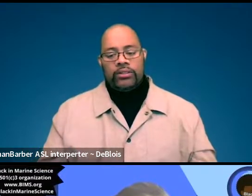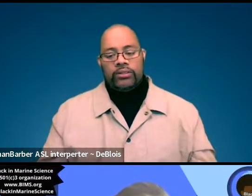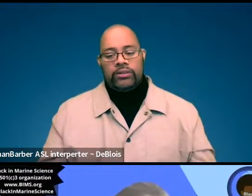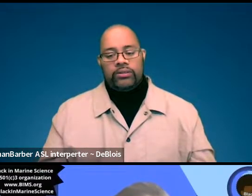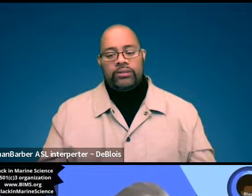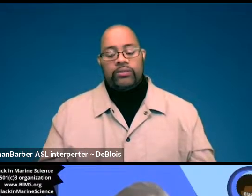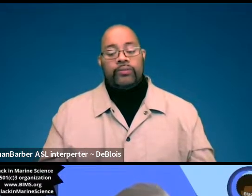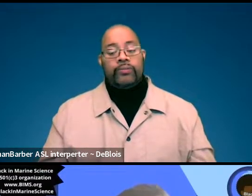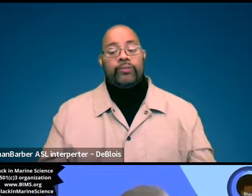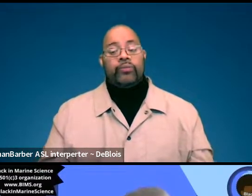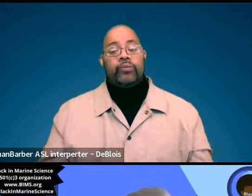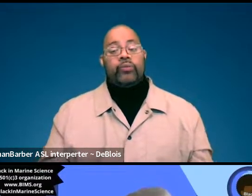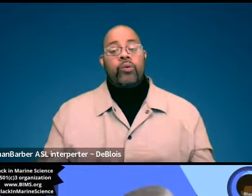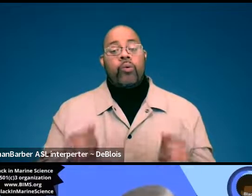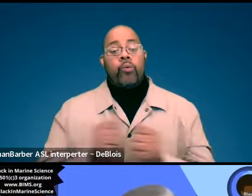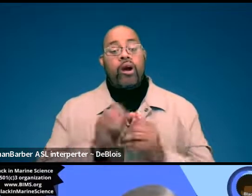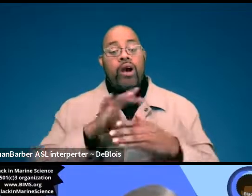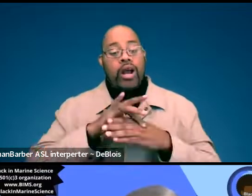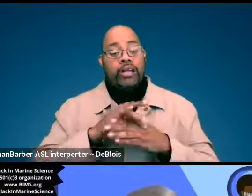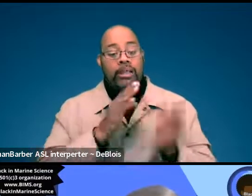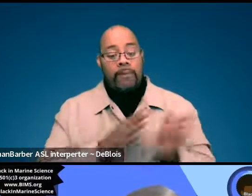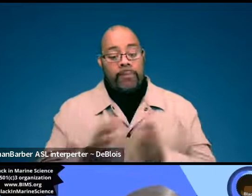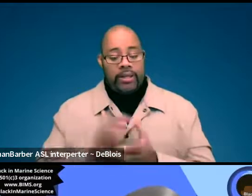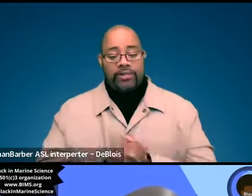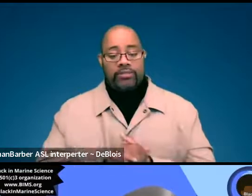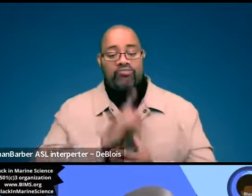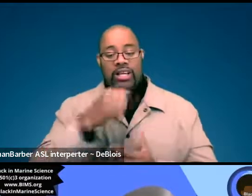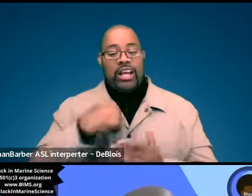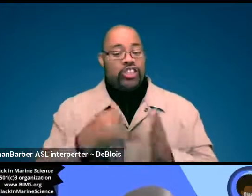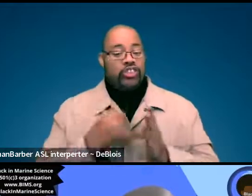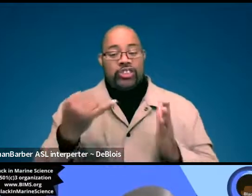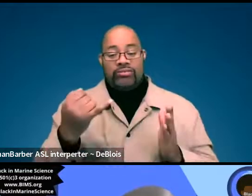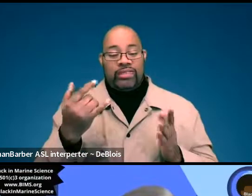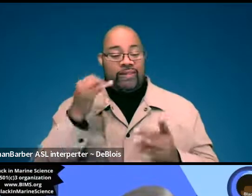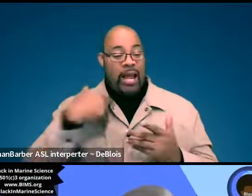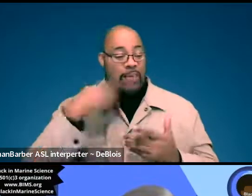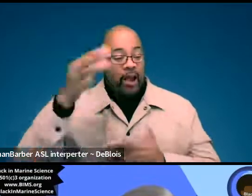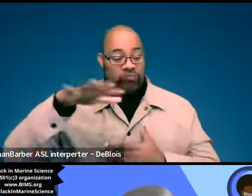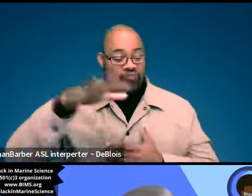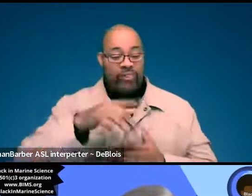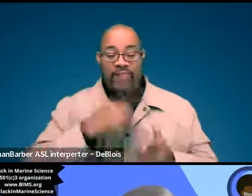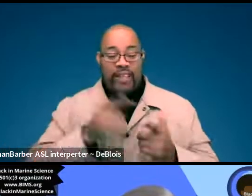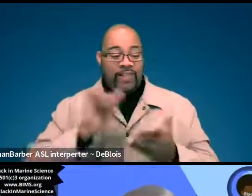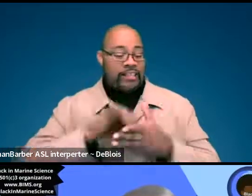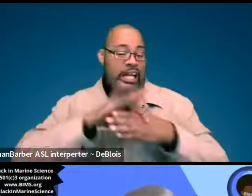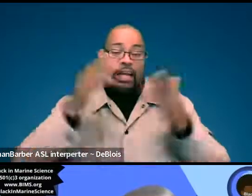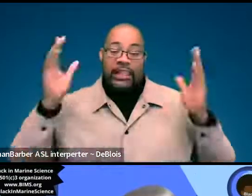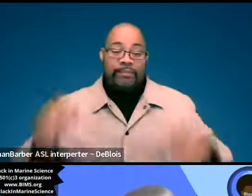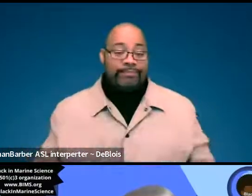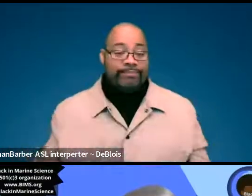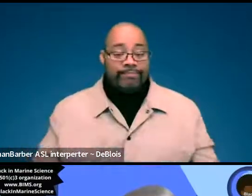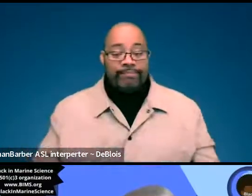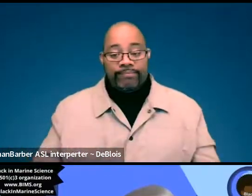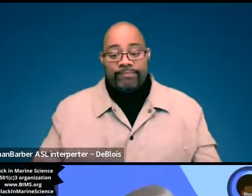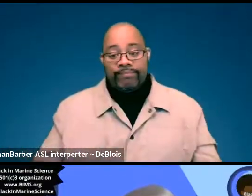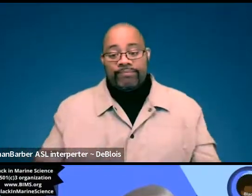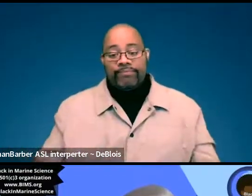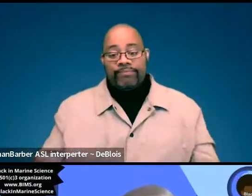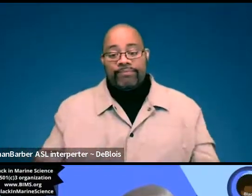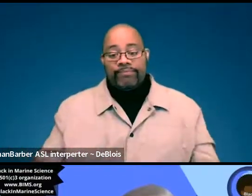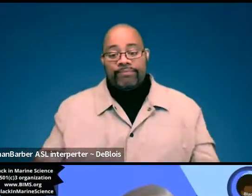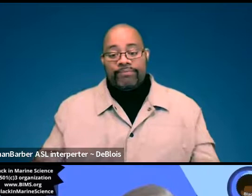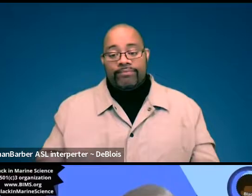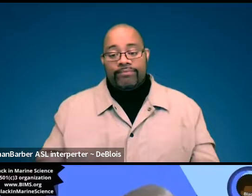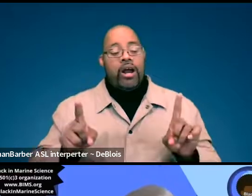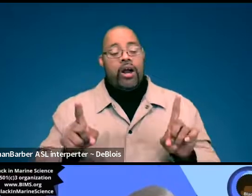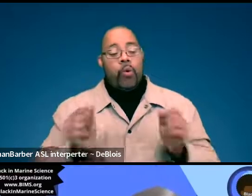As far as content planning, I really just, if I'm out, then that's the content. But as